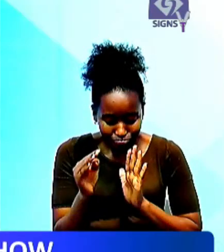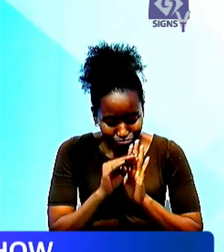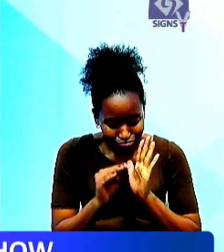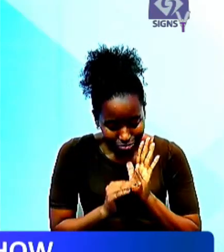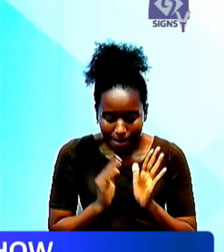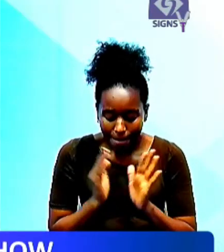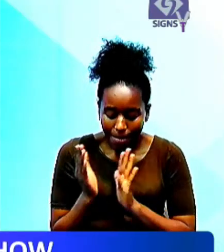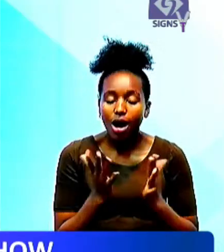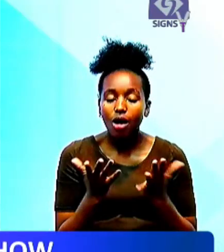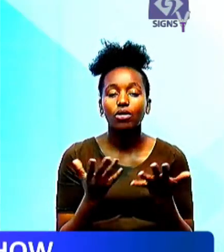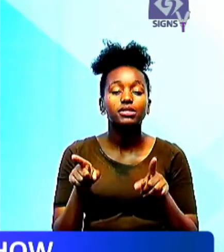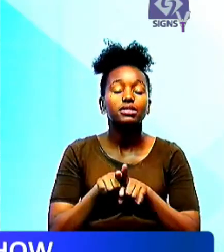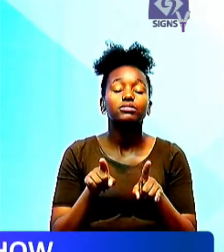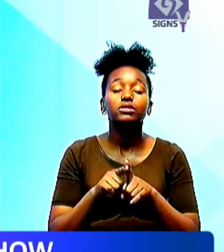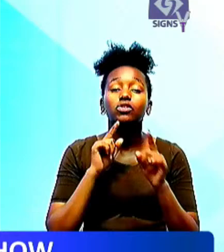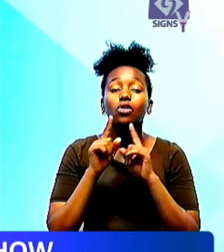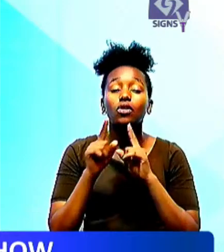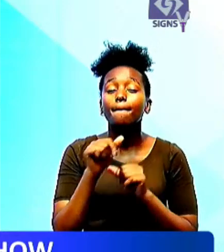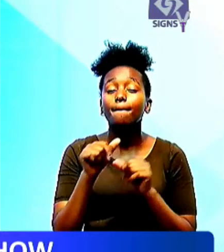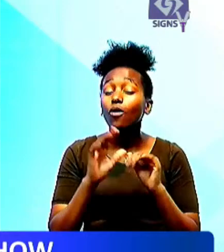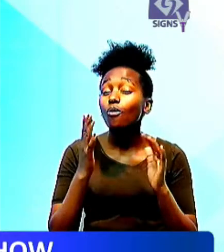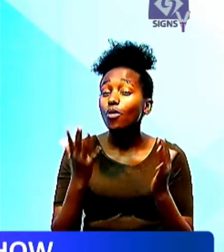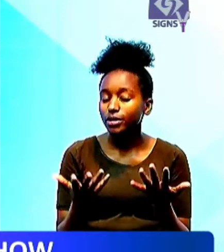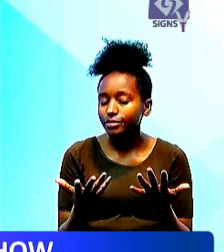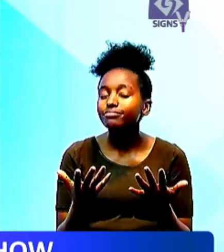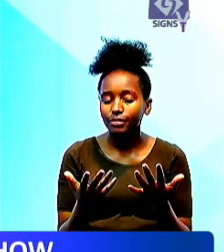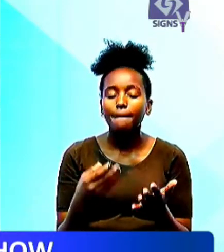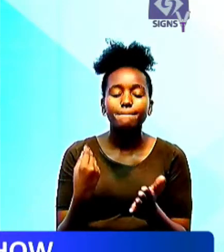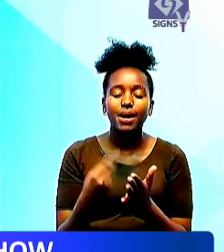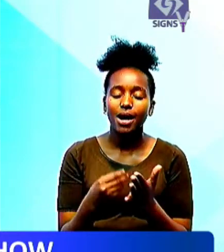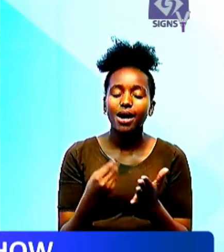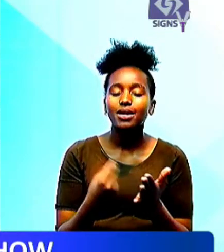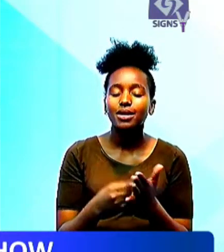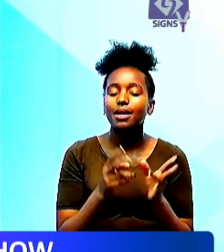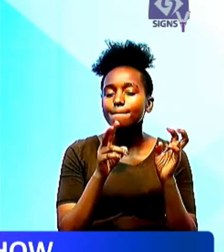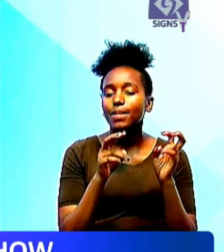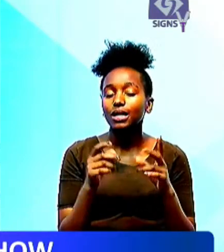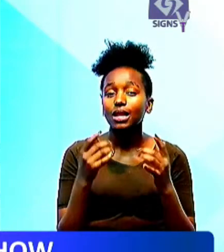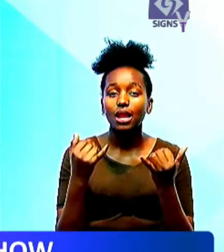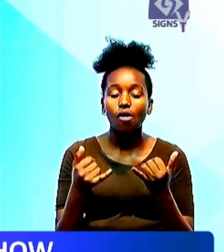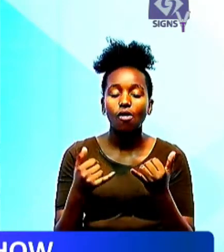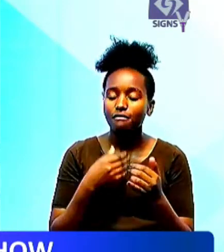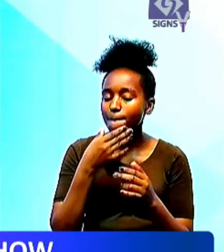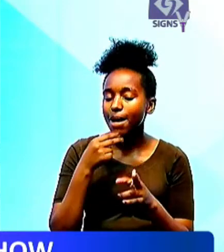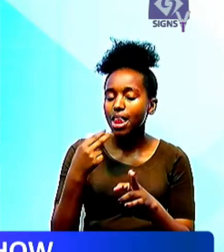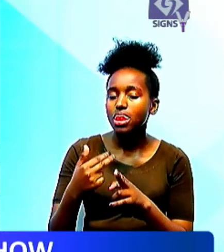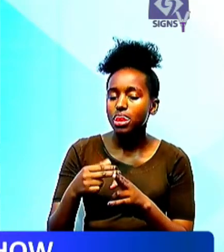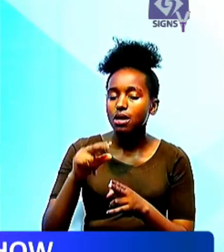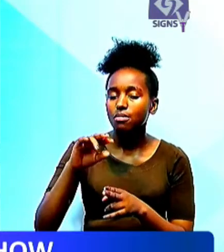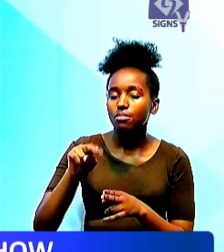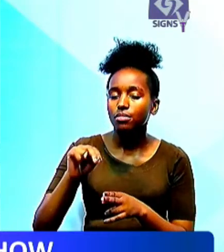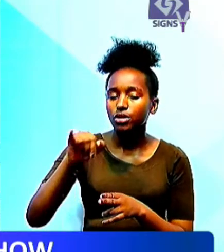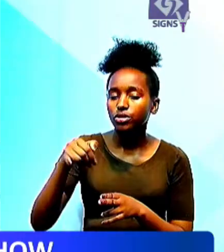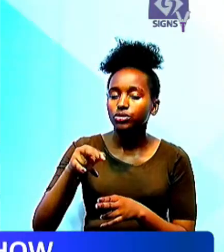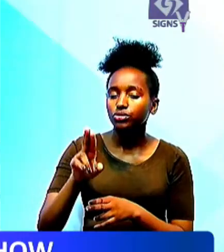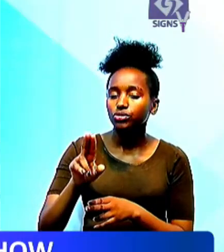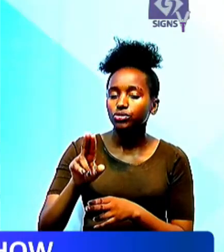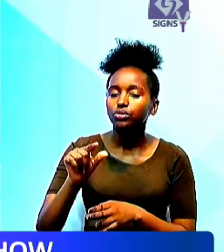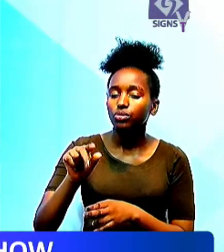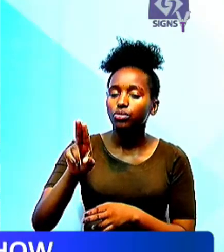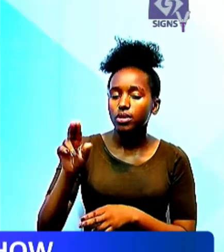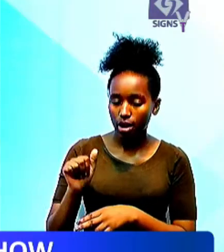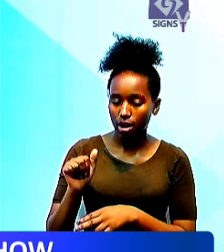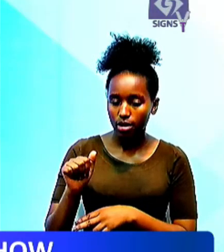segment called Money Matters, and we are speaking to a gentleman called Mr. Njuguna from Nabo Capital. In the first half